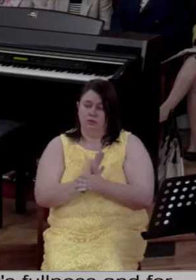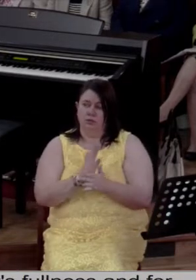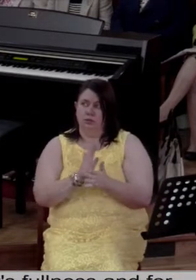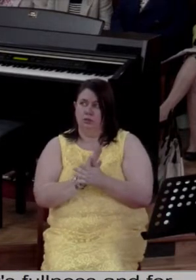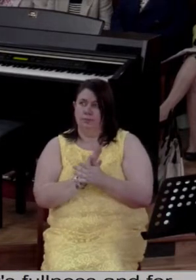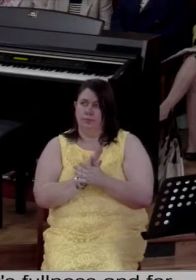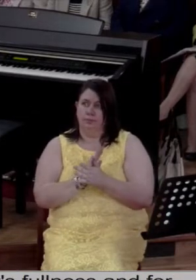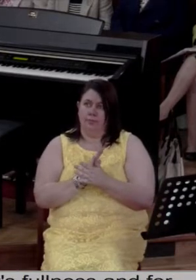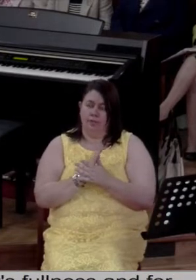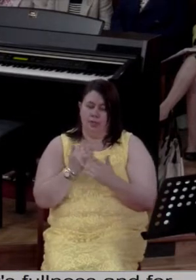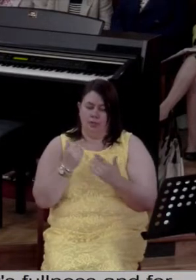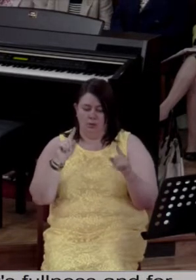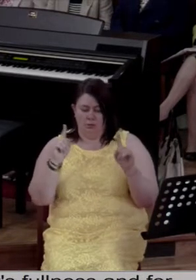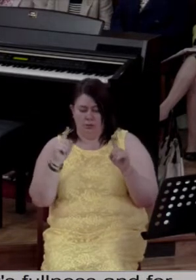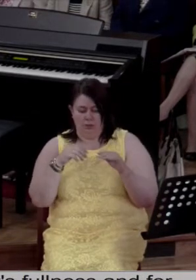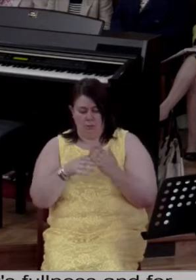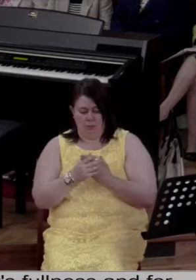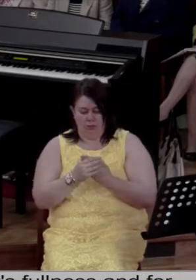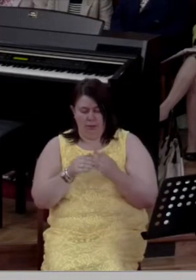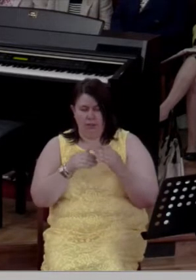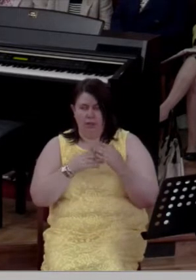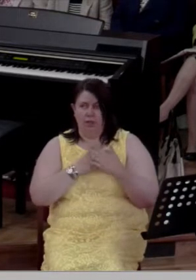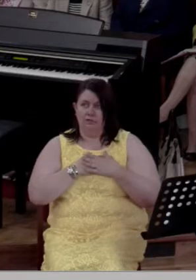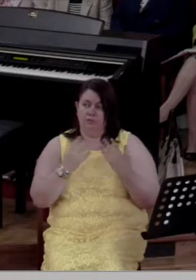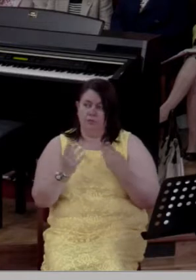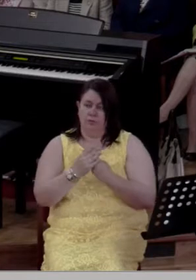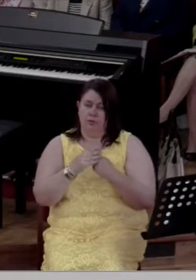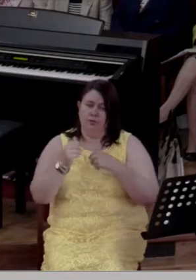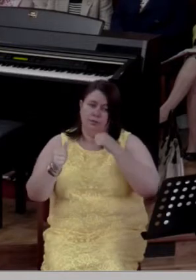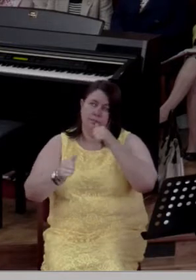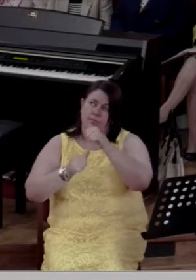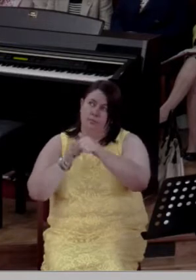gladness, with love and with praise.